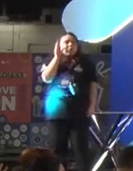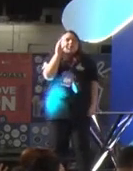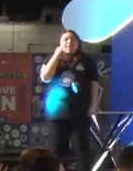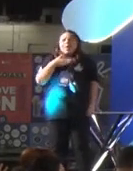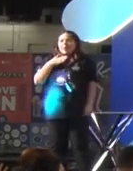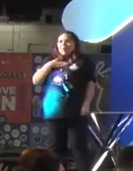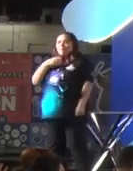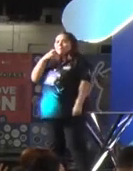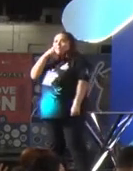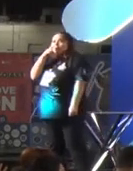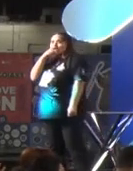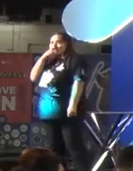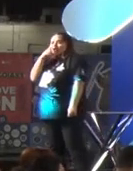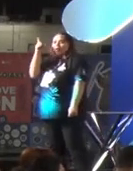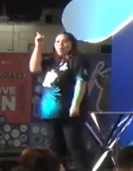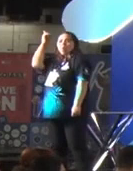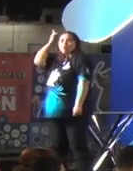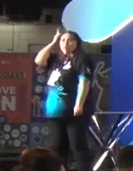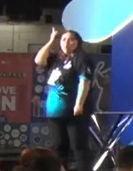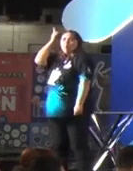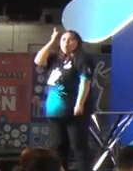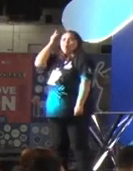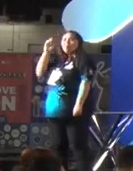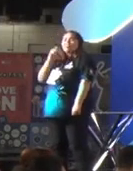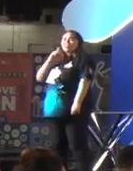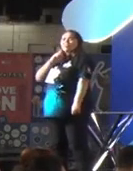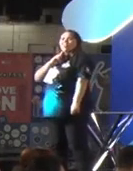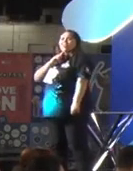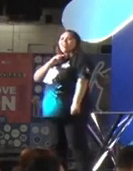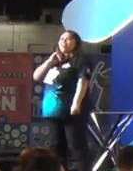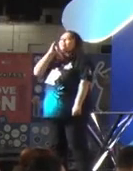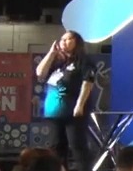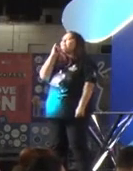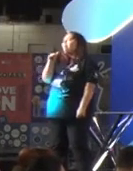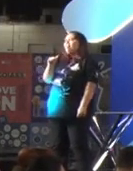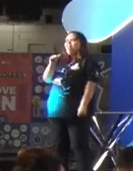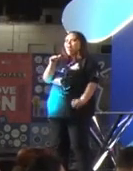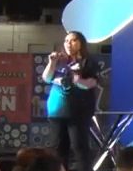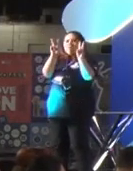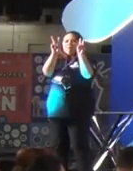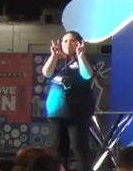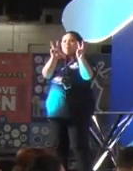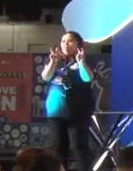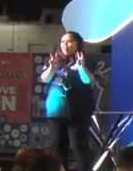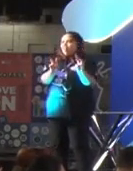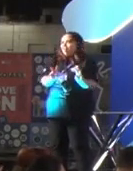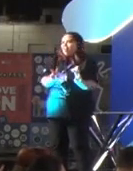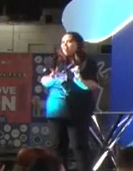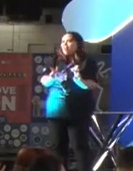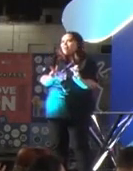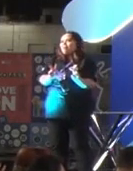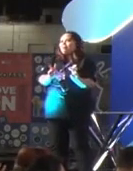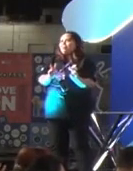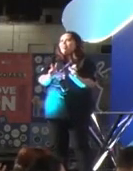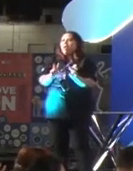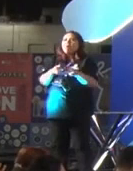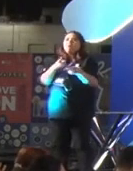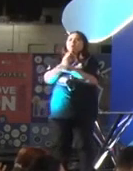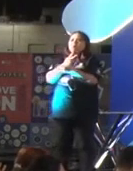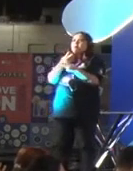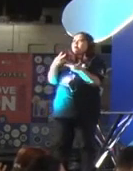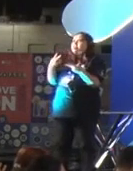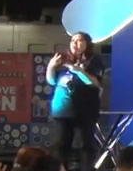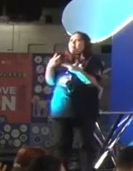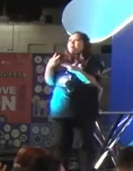gift. He could talk about the most abstract scientific topic and